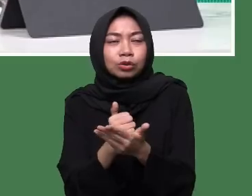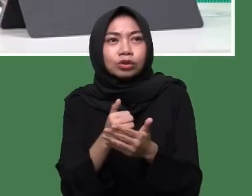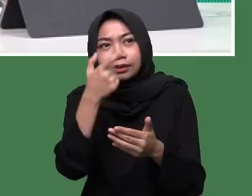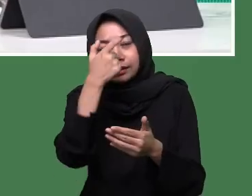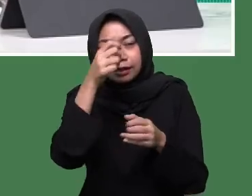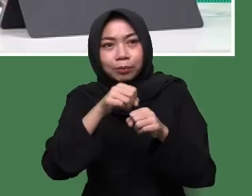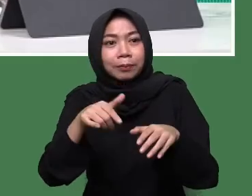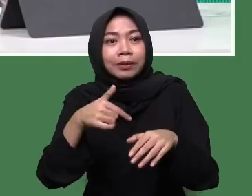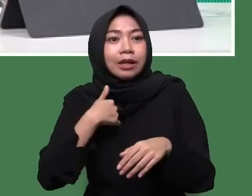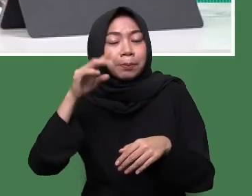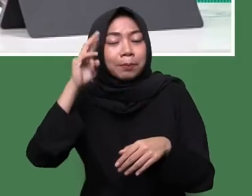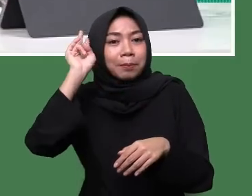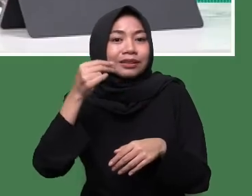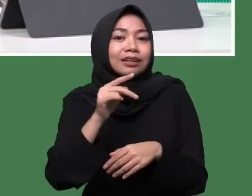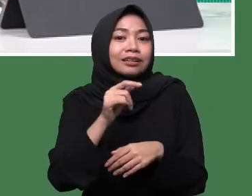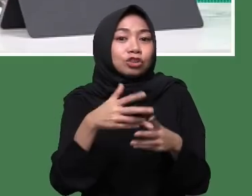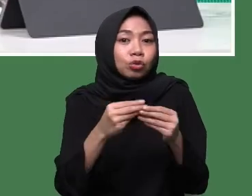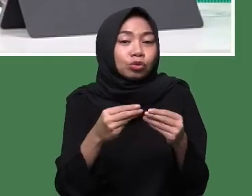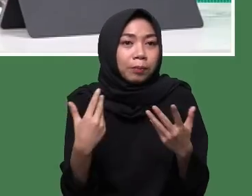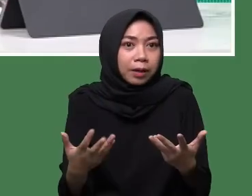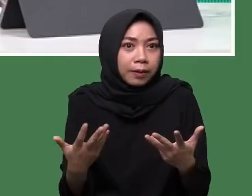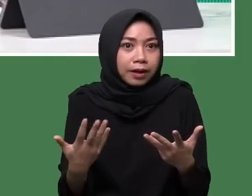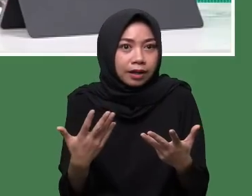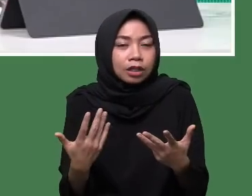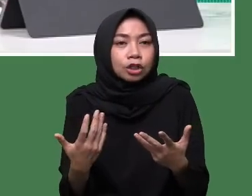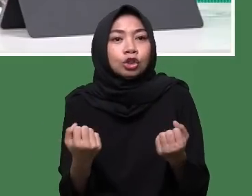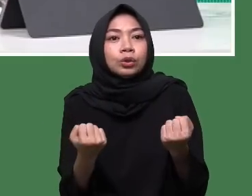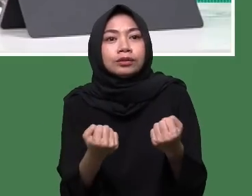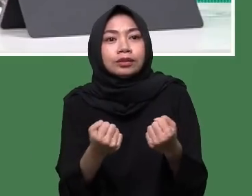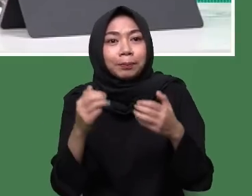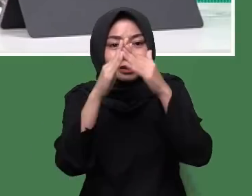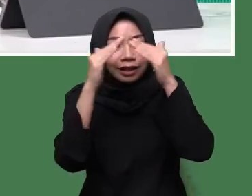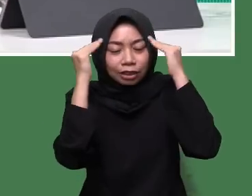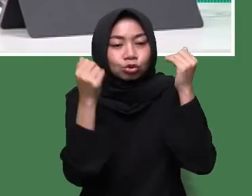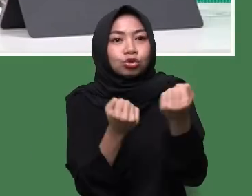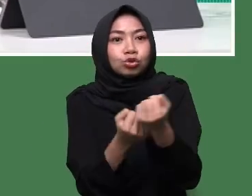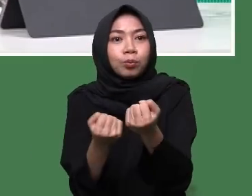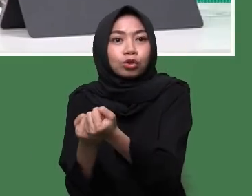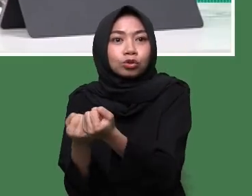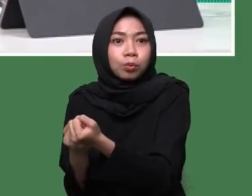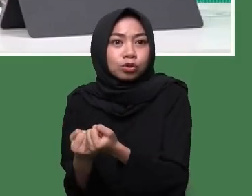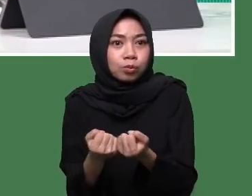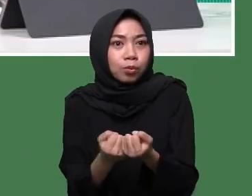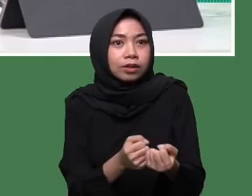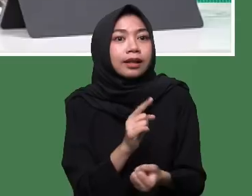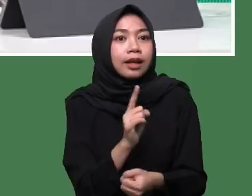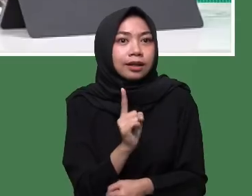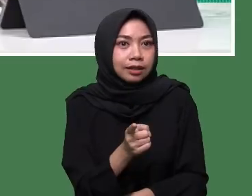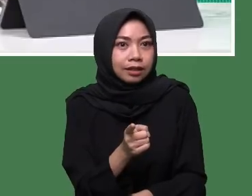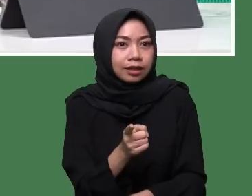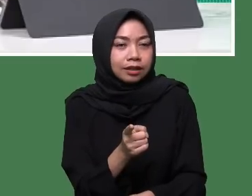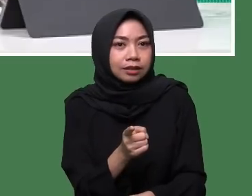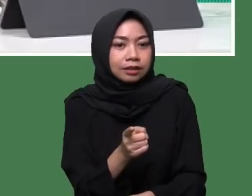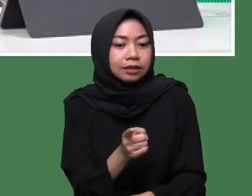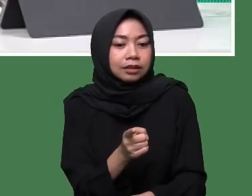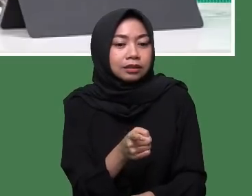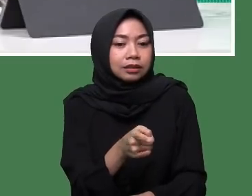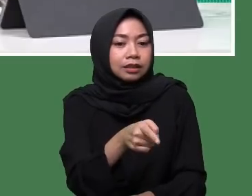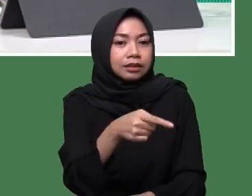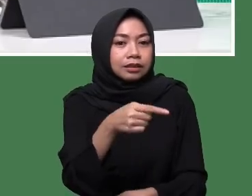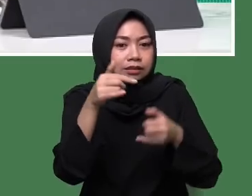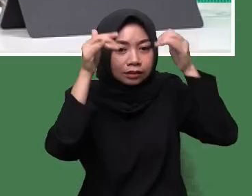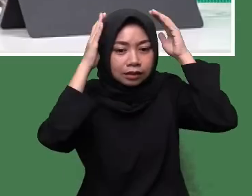What we are doing is to provide support to the farmers where their cattle